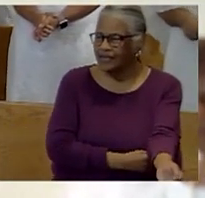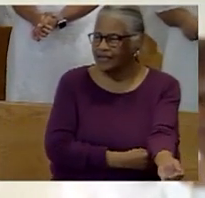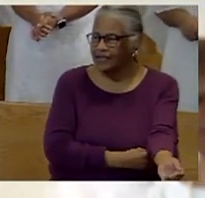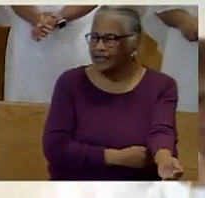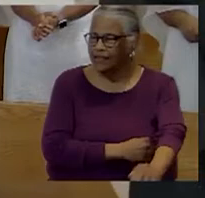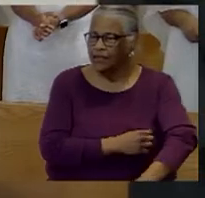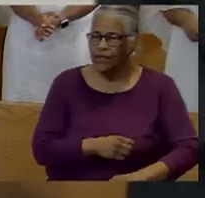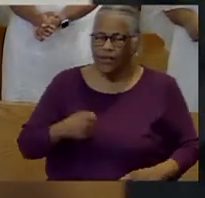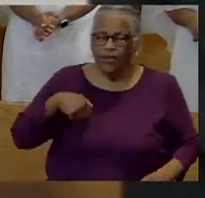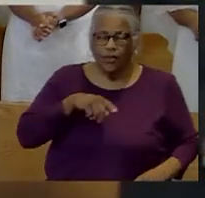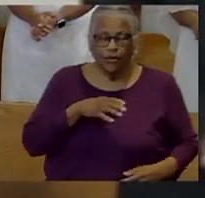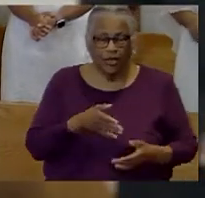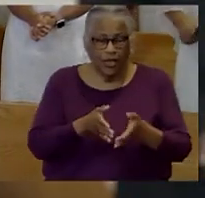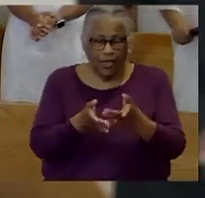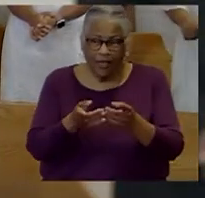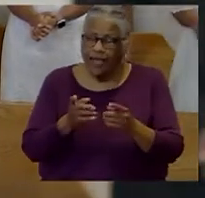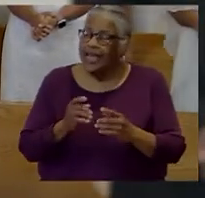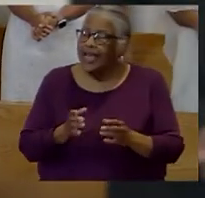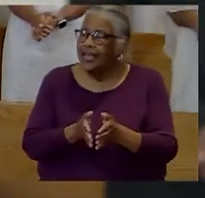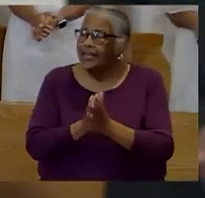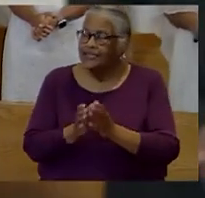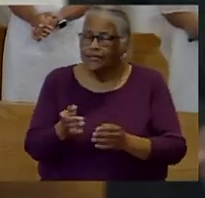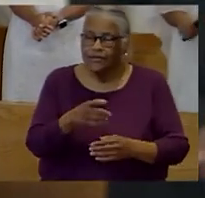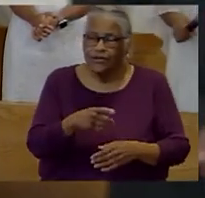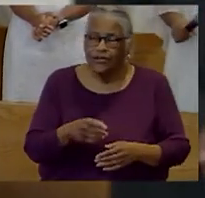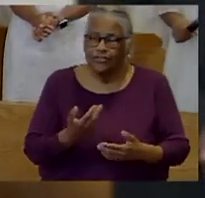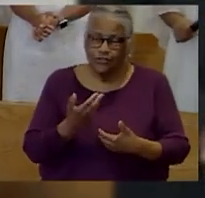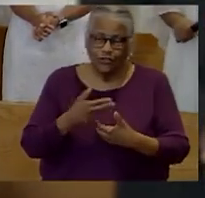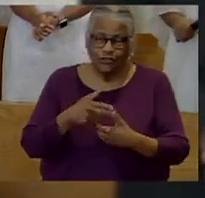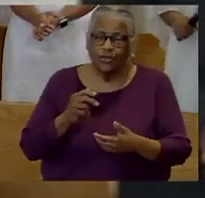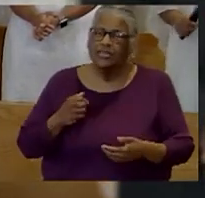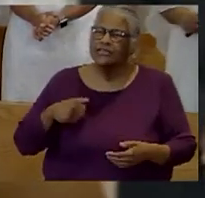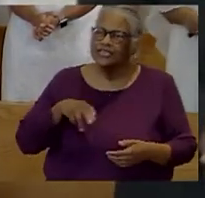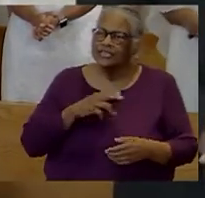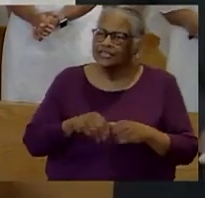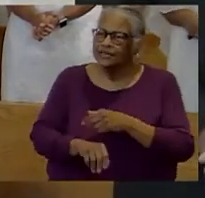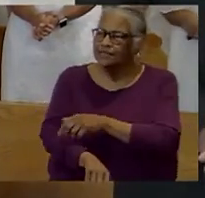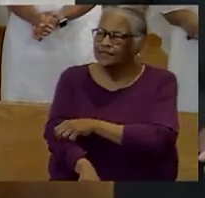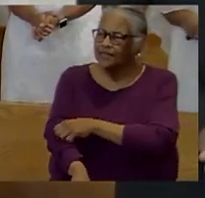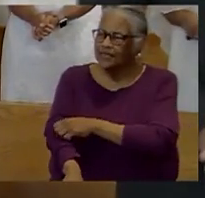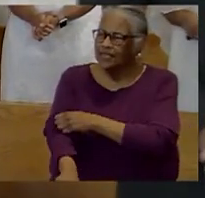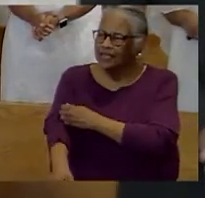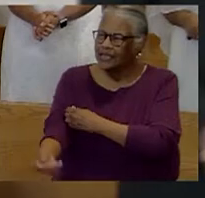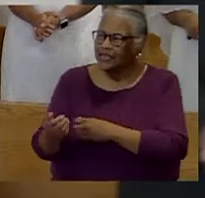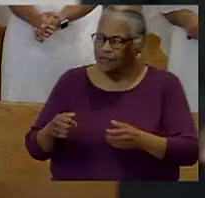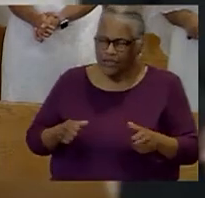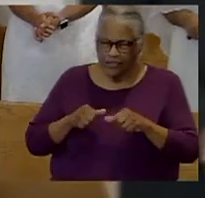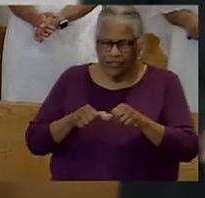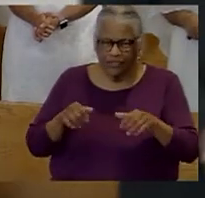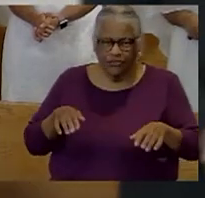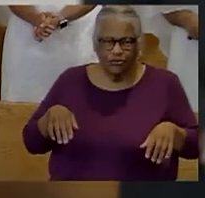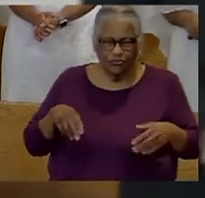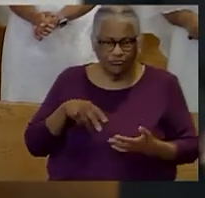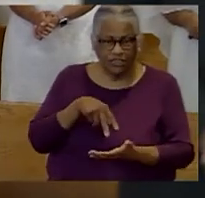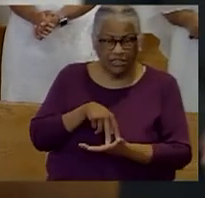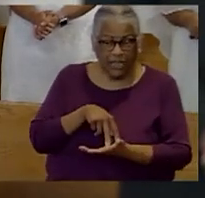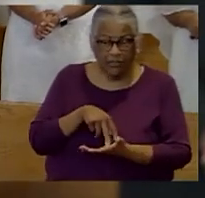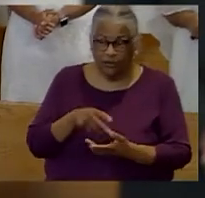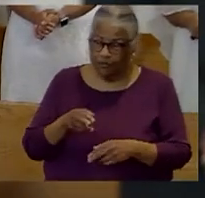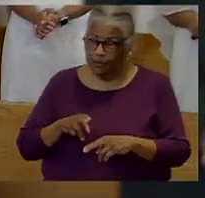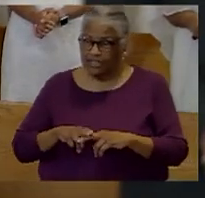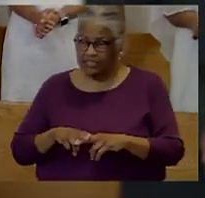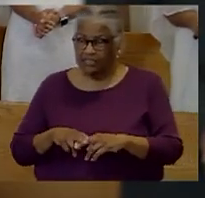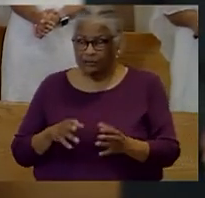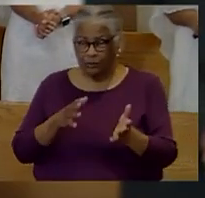y'all to just join us. If you want to remain standing, you can do that. If you want to sit down and praise